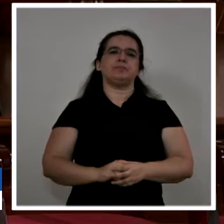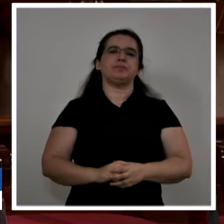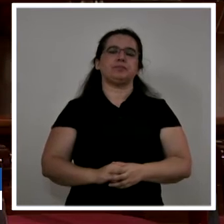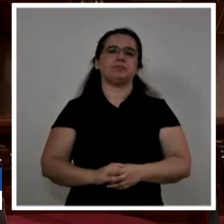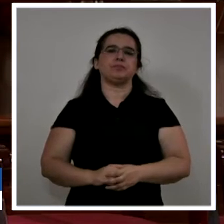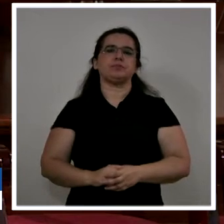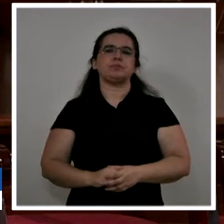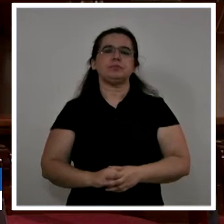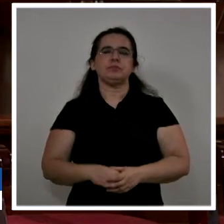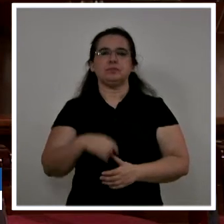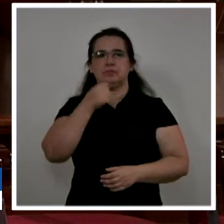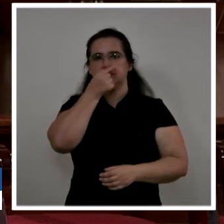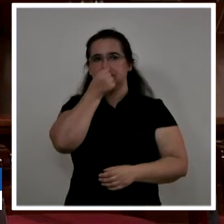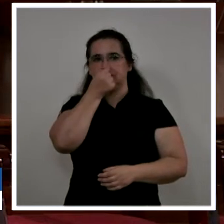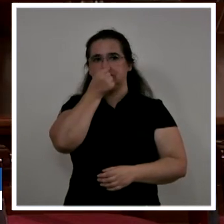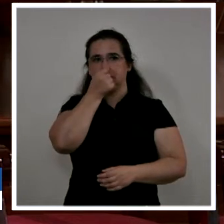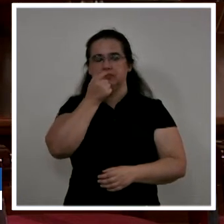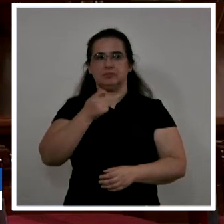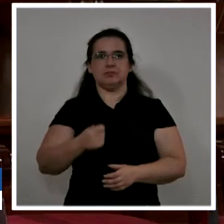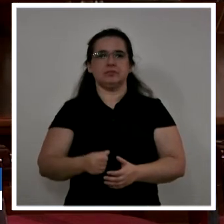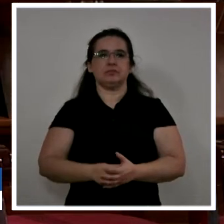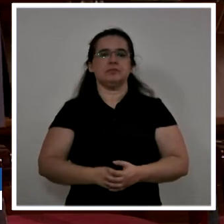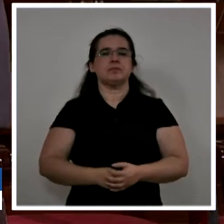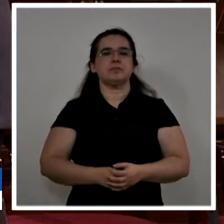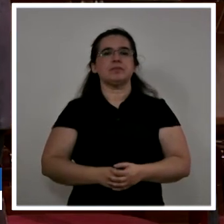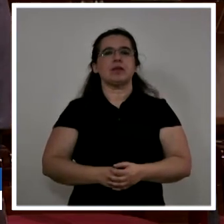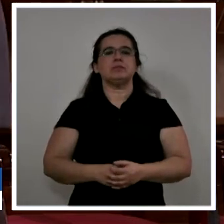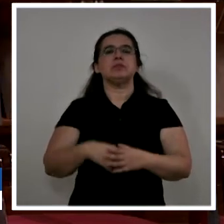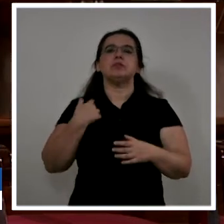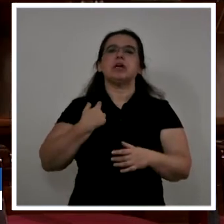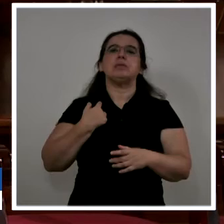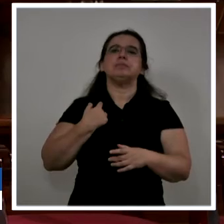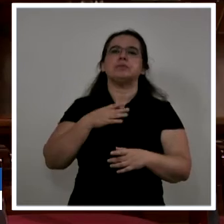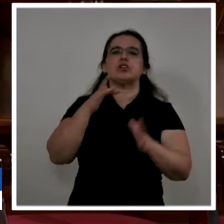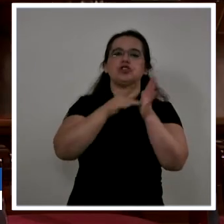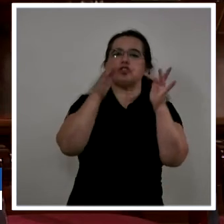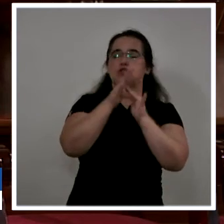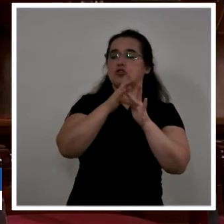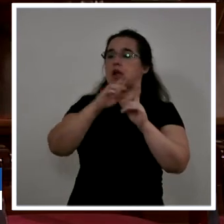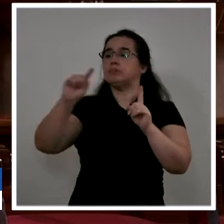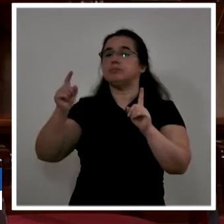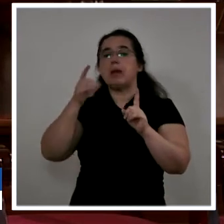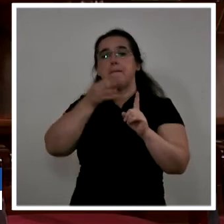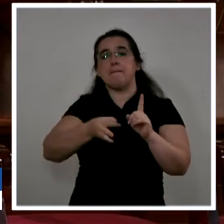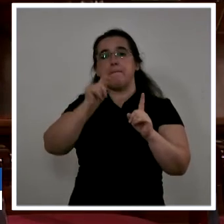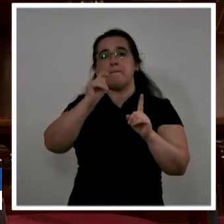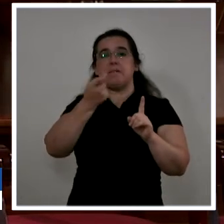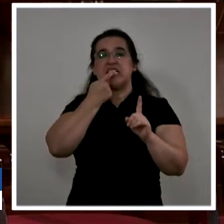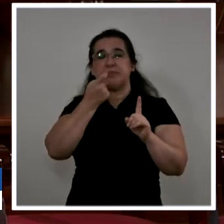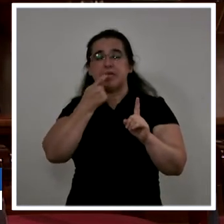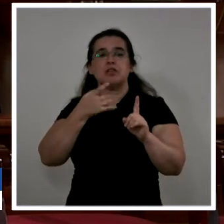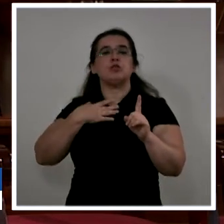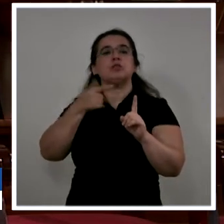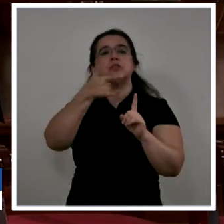be troubled and deeply distressed. E ele levou consigo Pedro, Tiago e João e começou a ter pavor